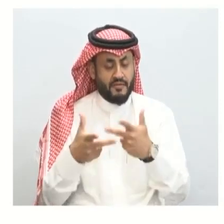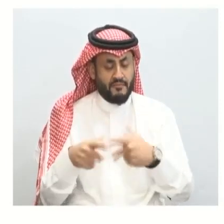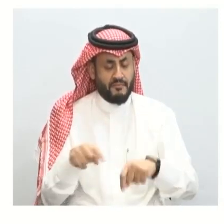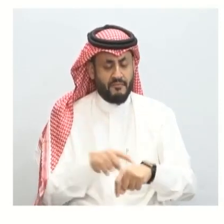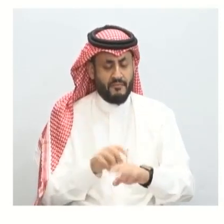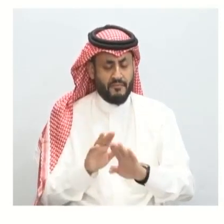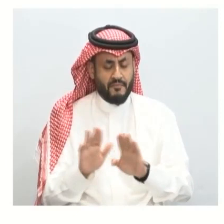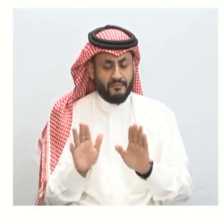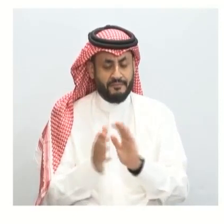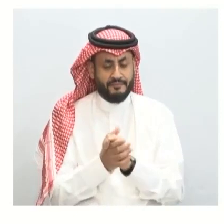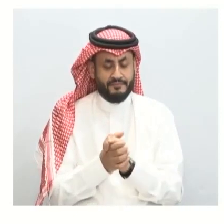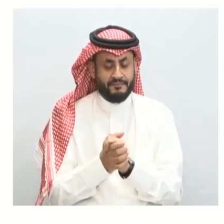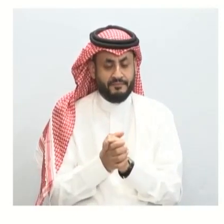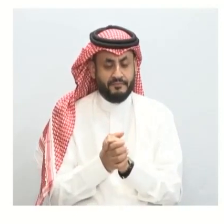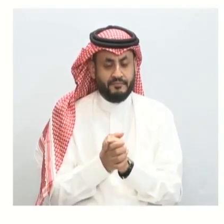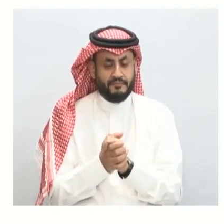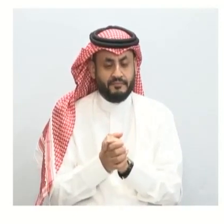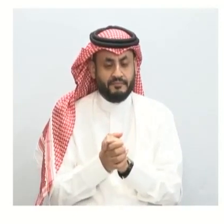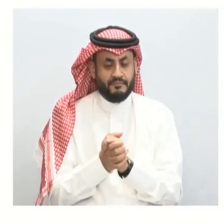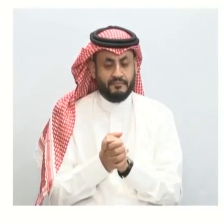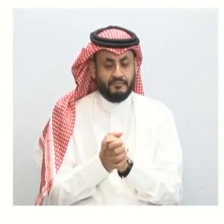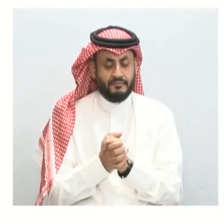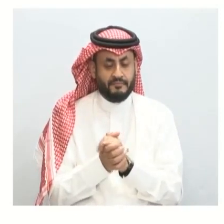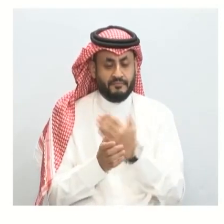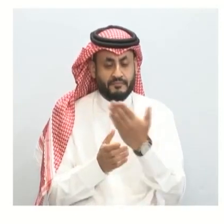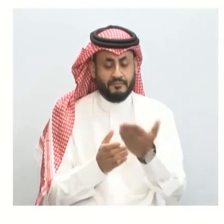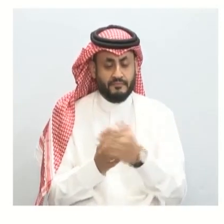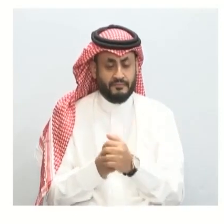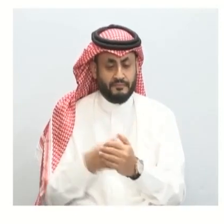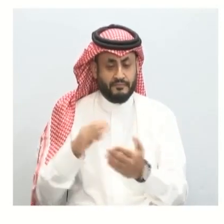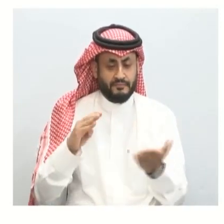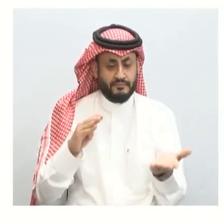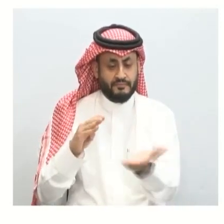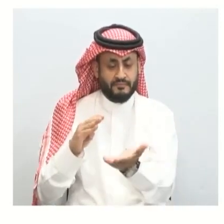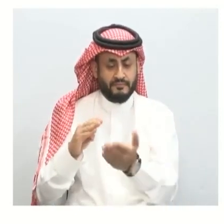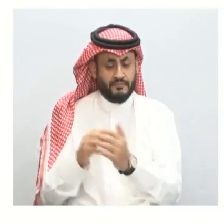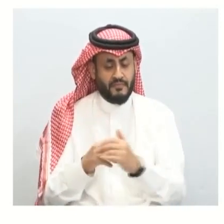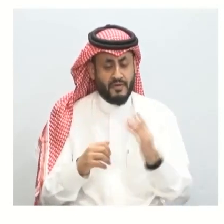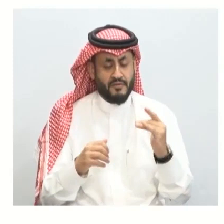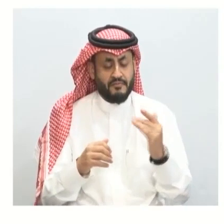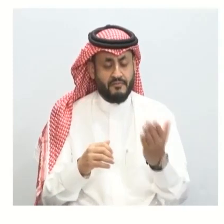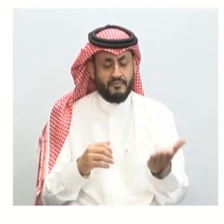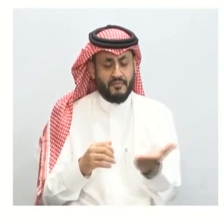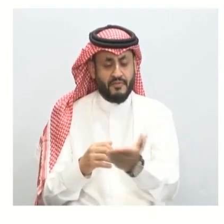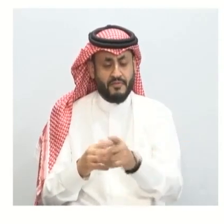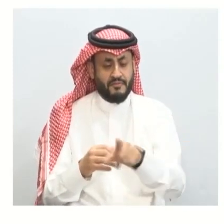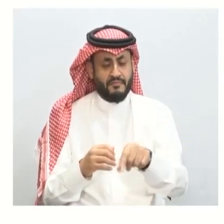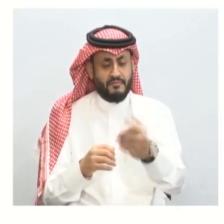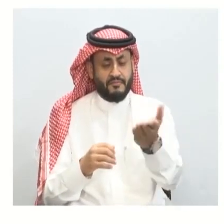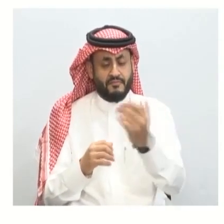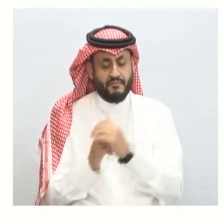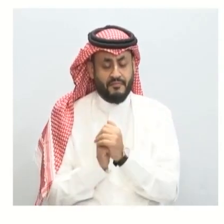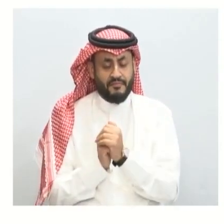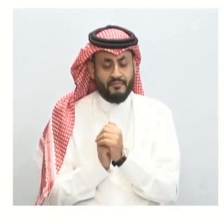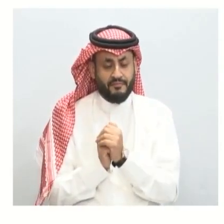3, 2, 1, and time's up. So our answer is going to be, just check with me your answer. We have here, yes, we have here